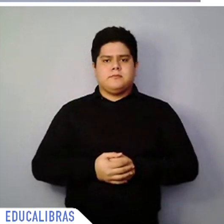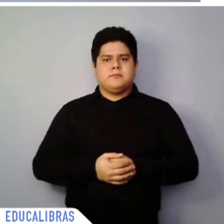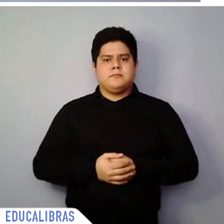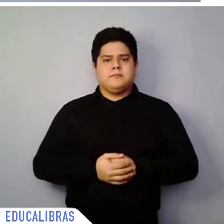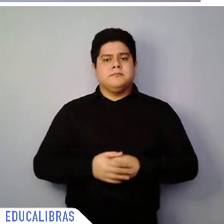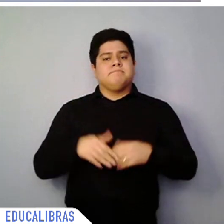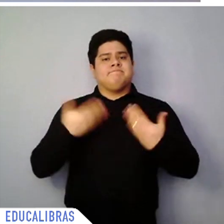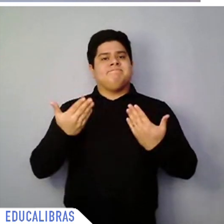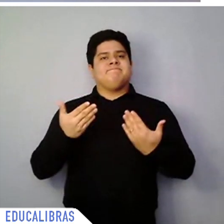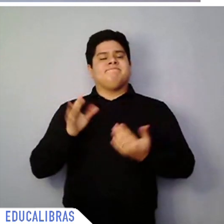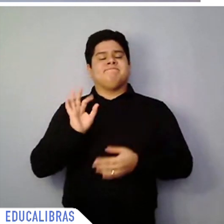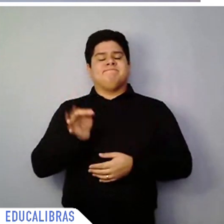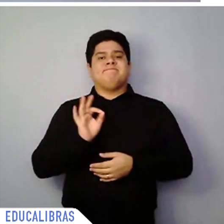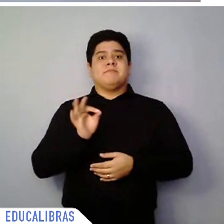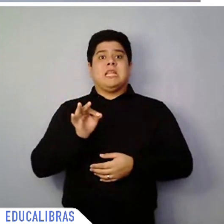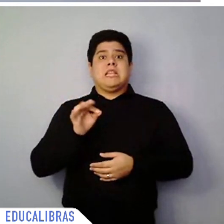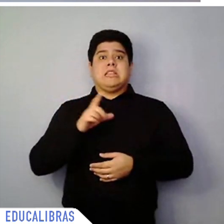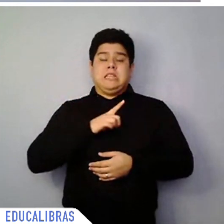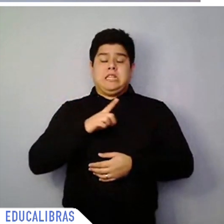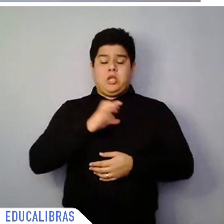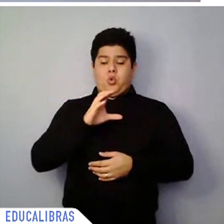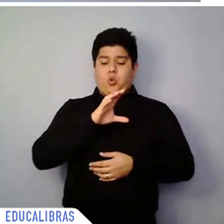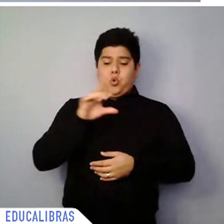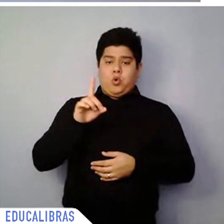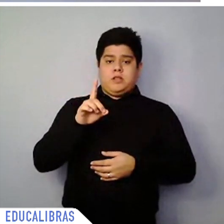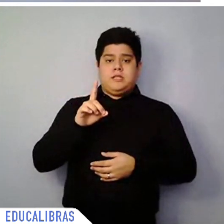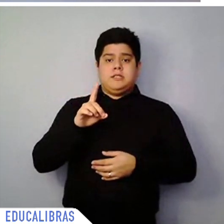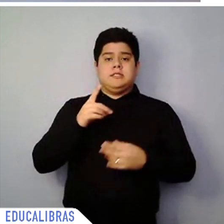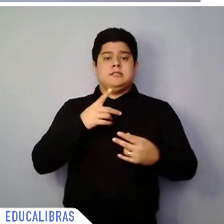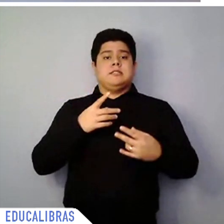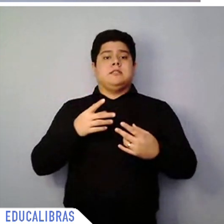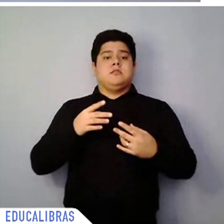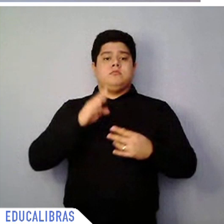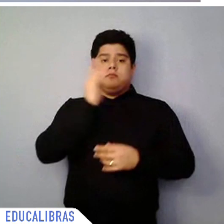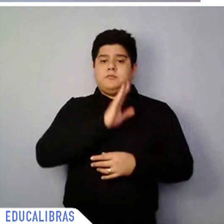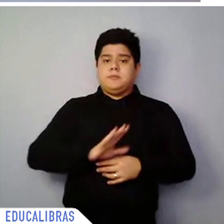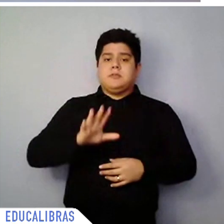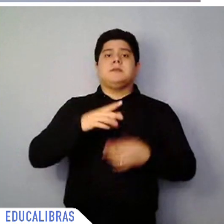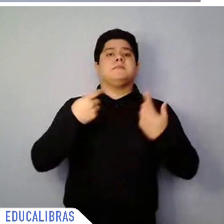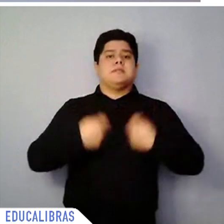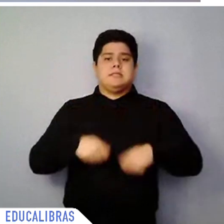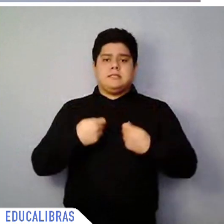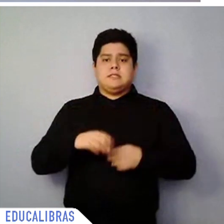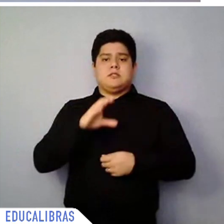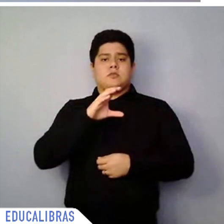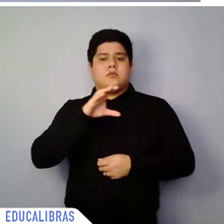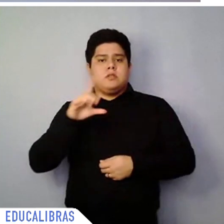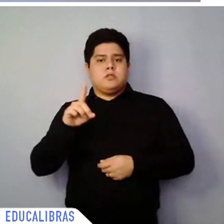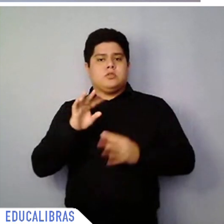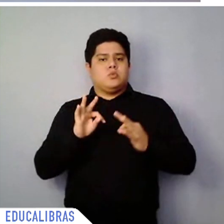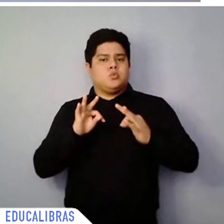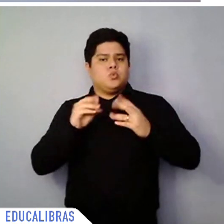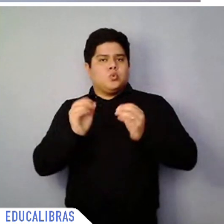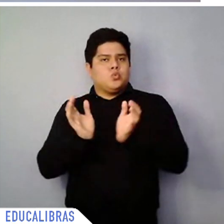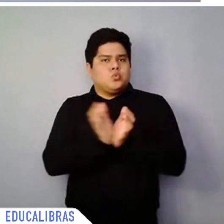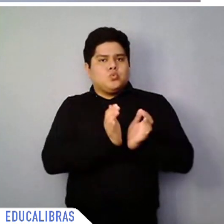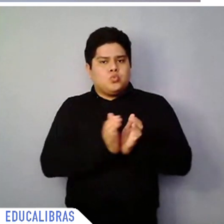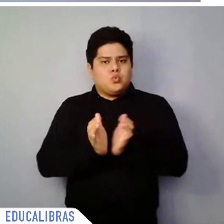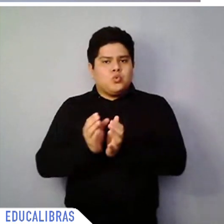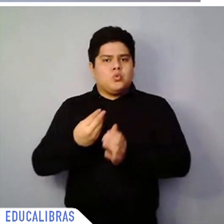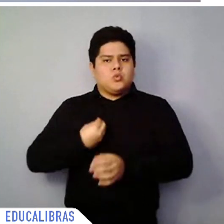to elaborate on this. Yes, national level coordination would be, or what I say,